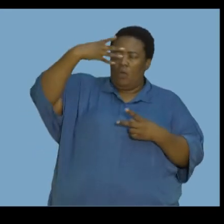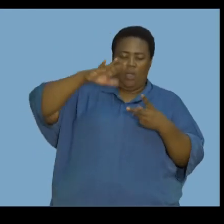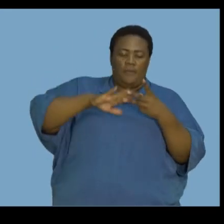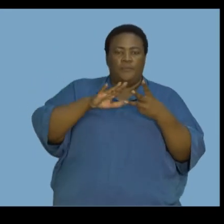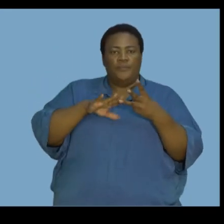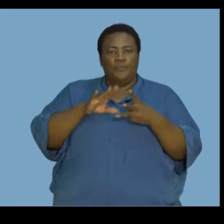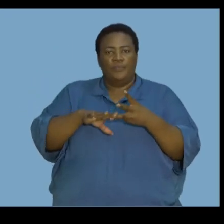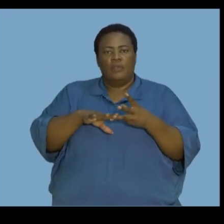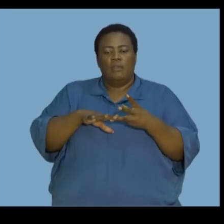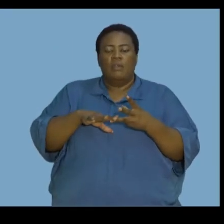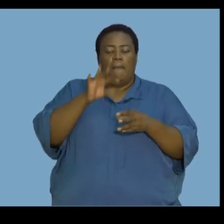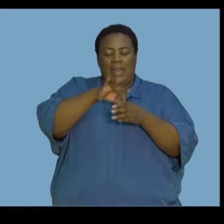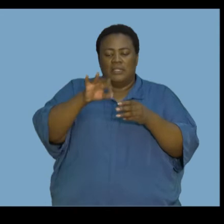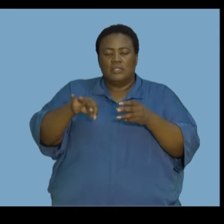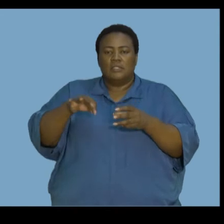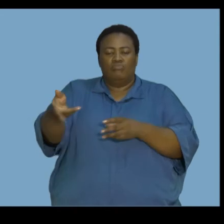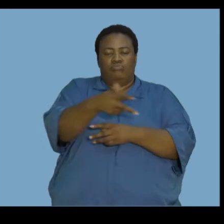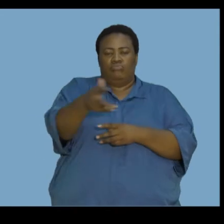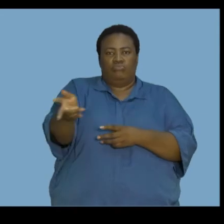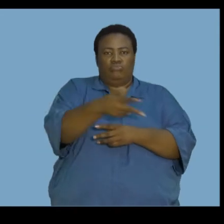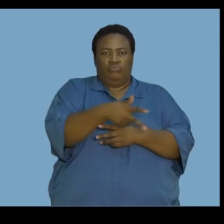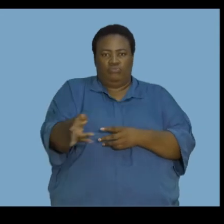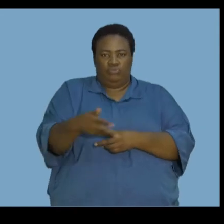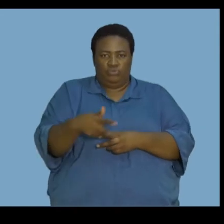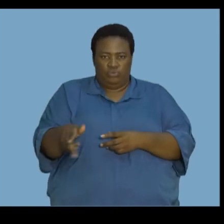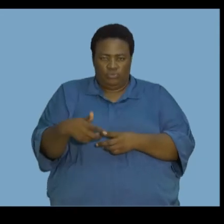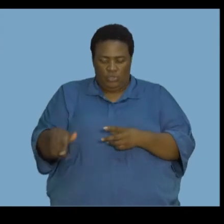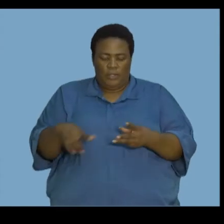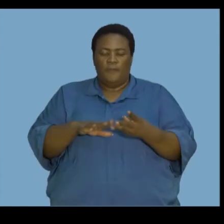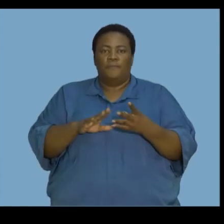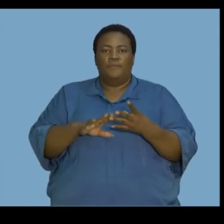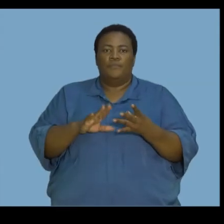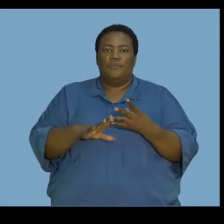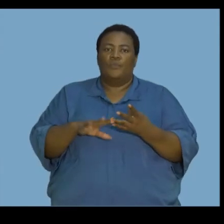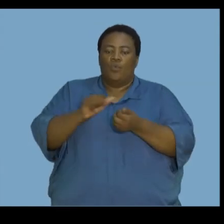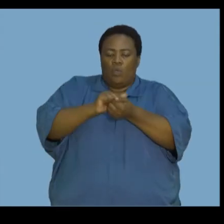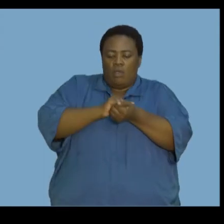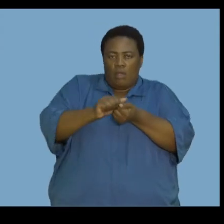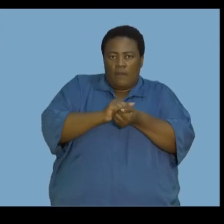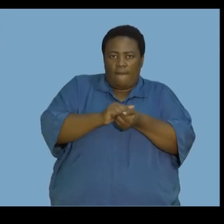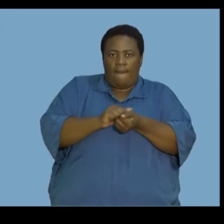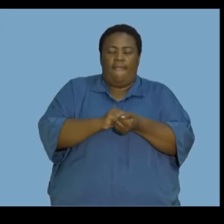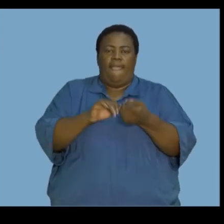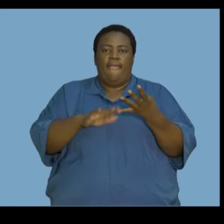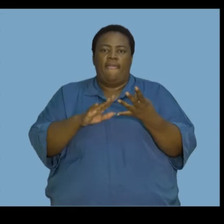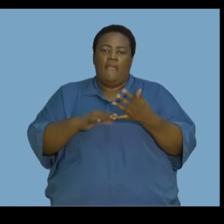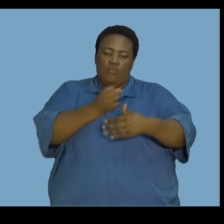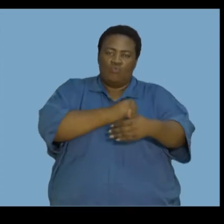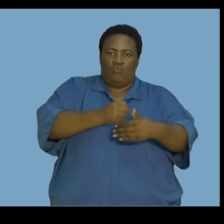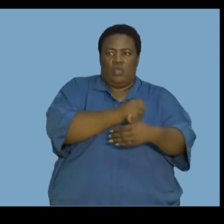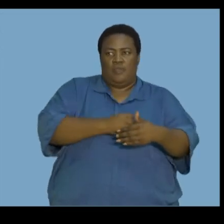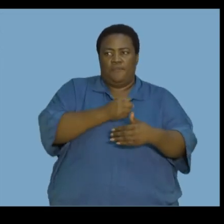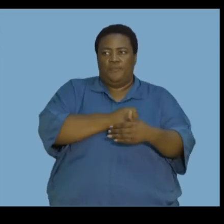gardening, 4, washing clothes and dishes, and cooking and drinking water. And they measured that average amount of